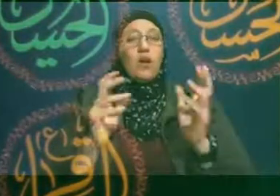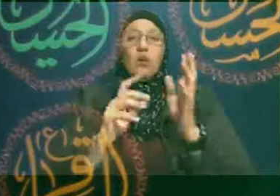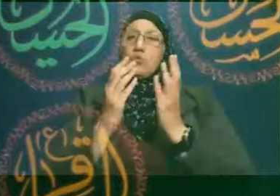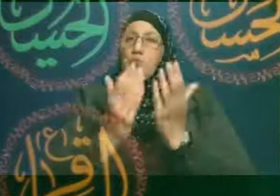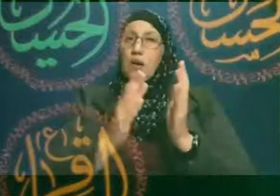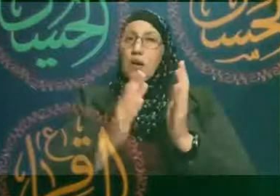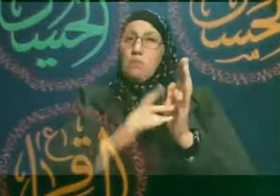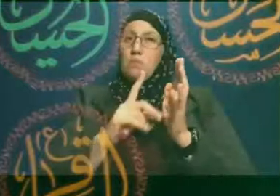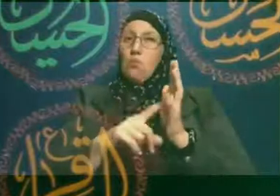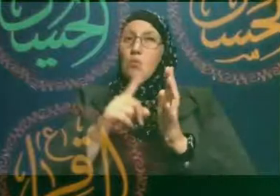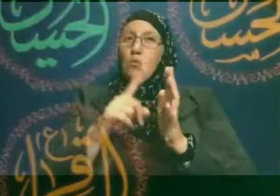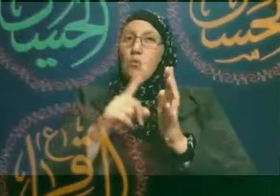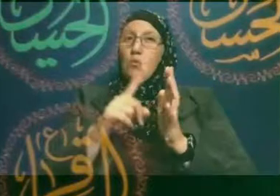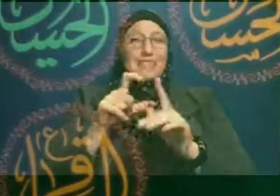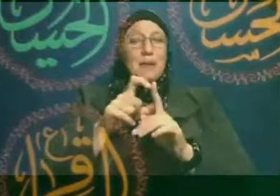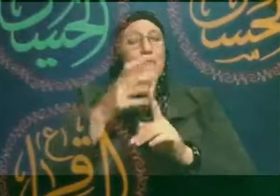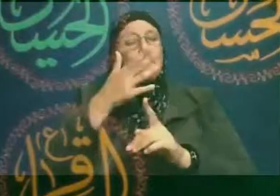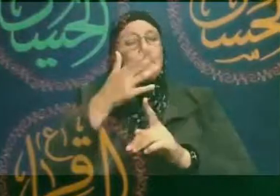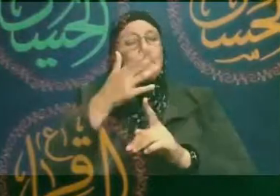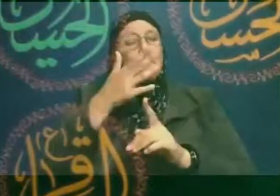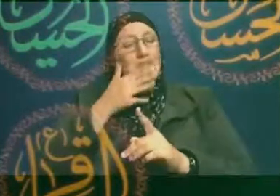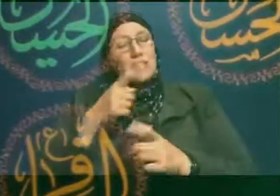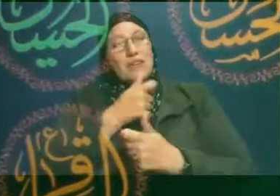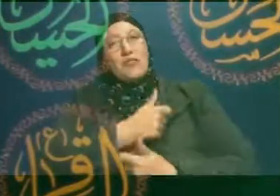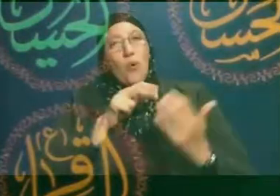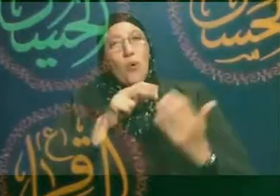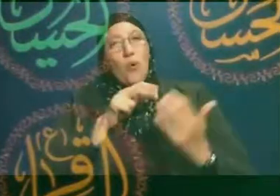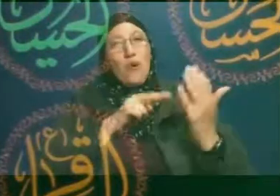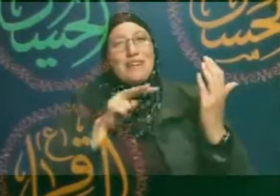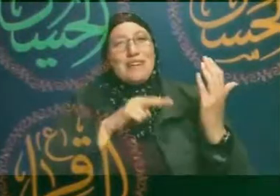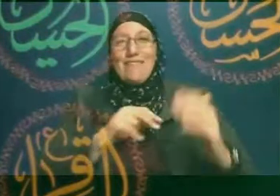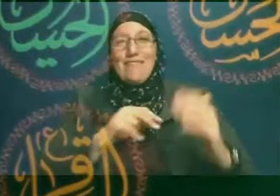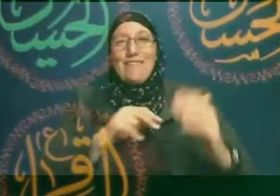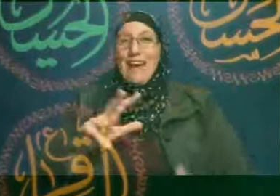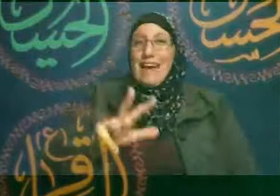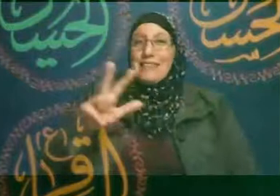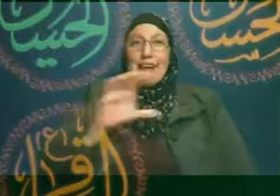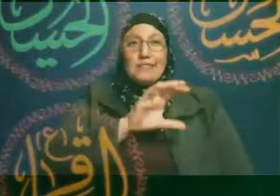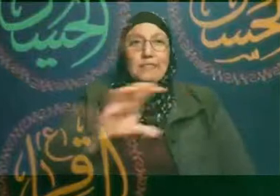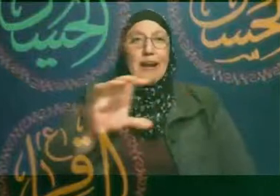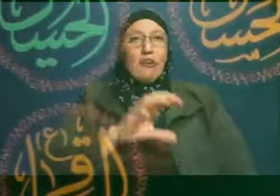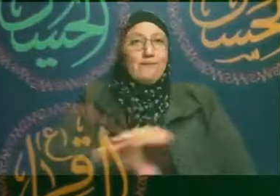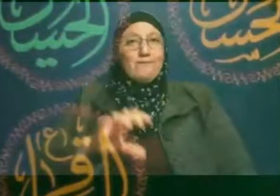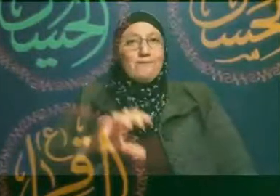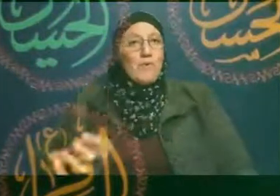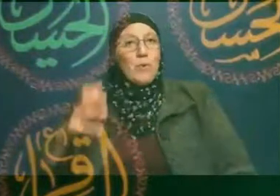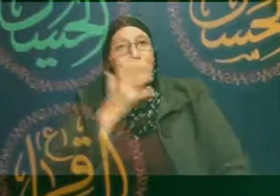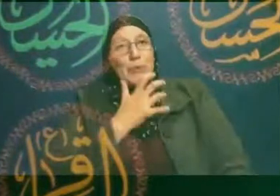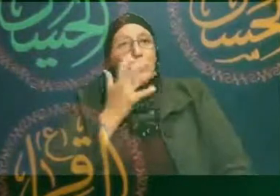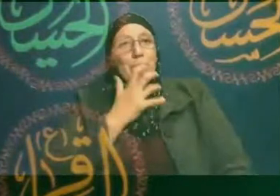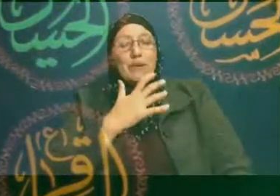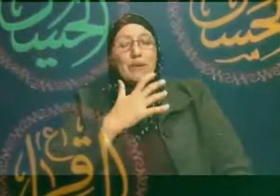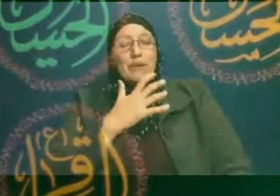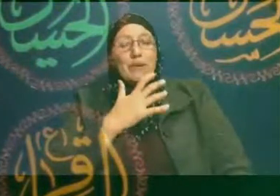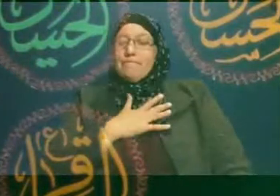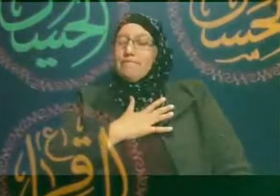Enjoy reading that dua. Consists of 88 paragraphs. And really, it's just impossible for